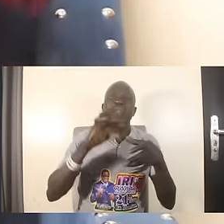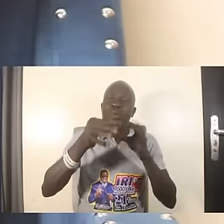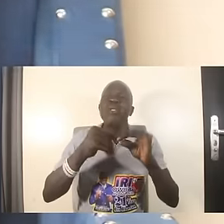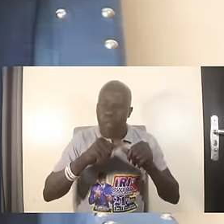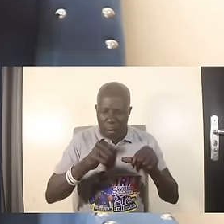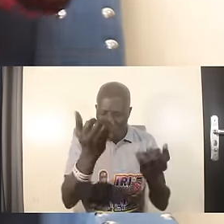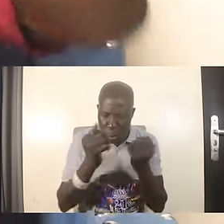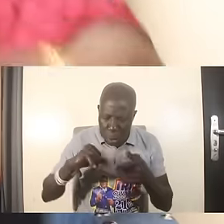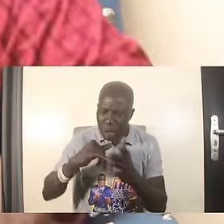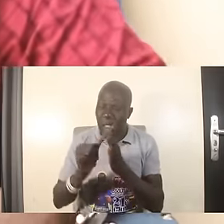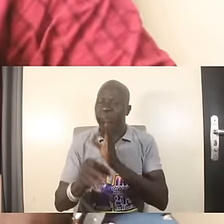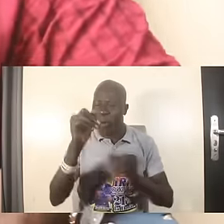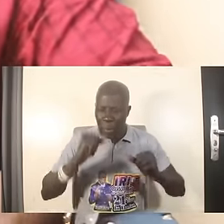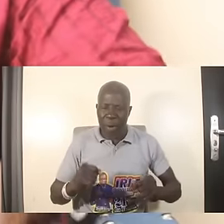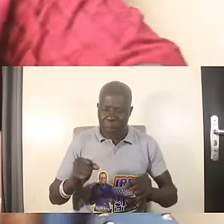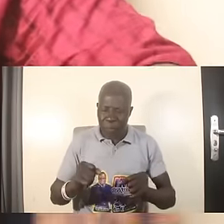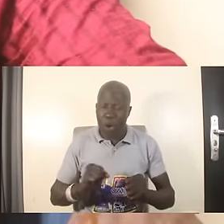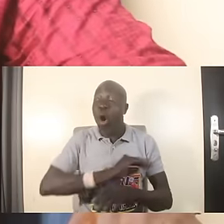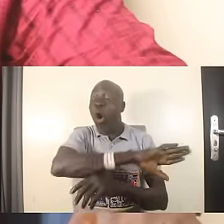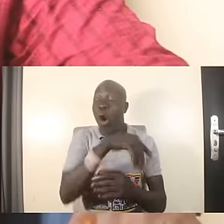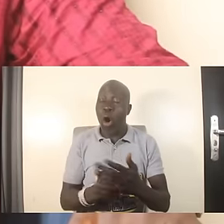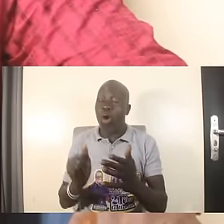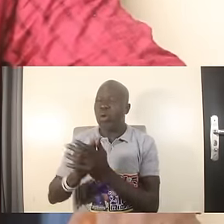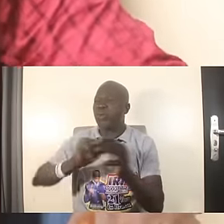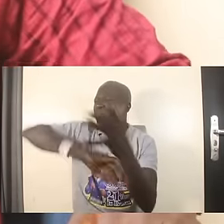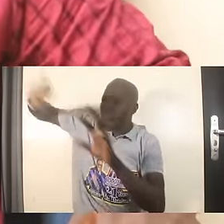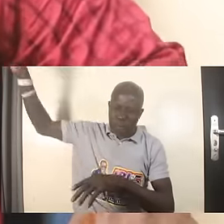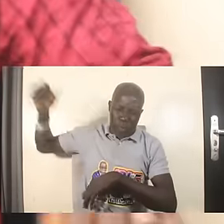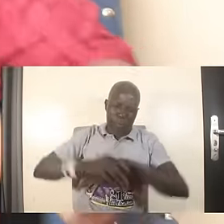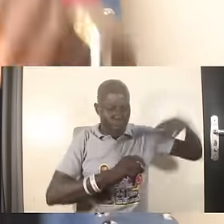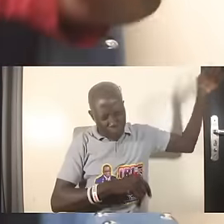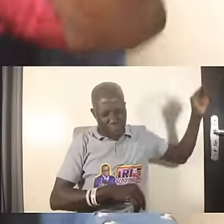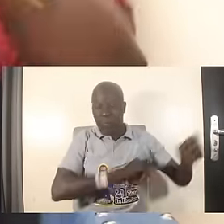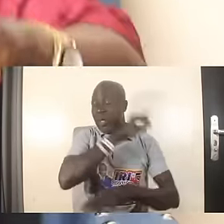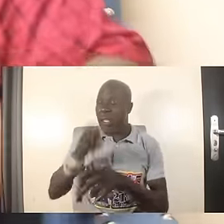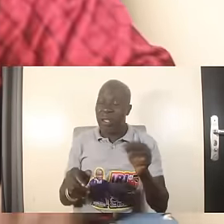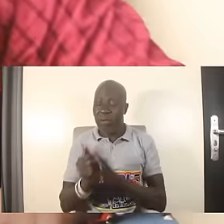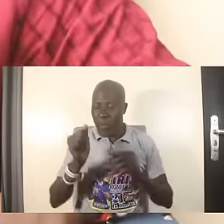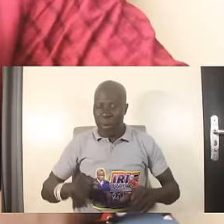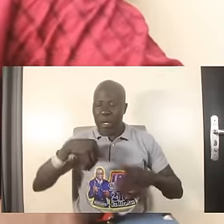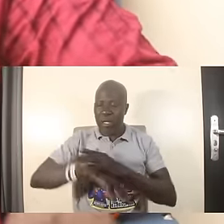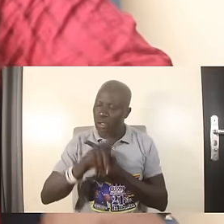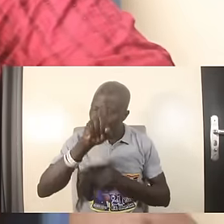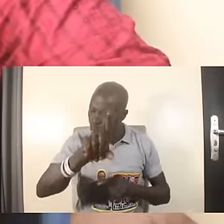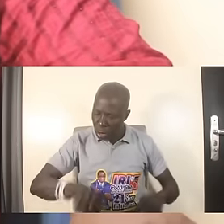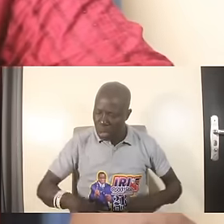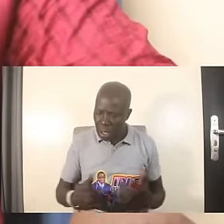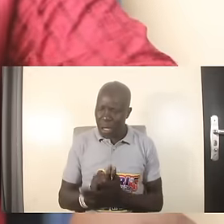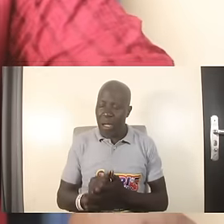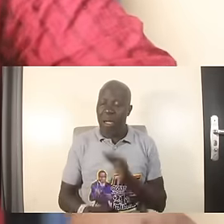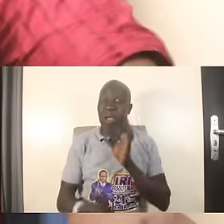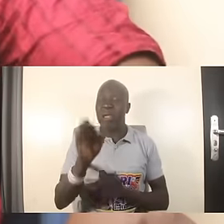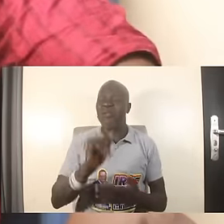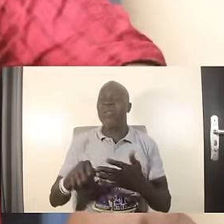those people if you are powerful? All the evil spirits will flee. There is power in your life.